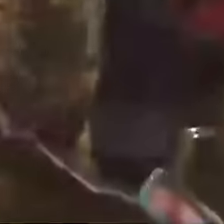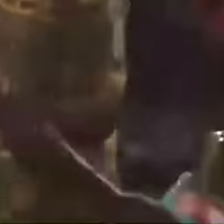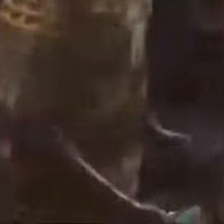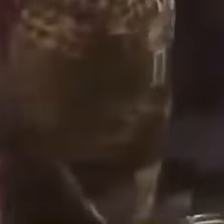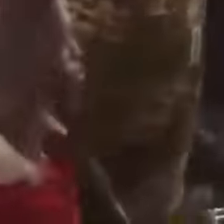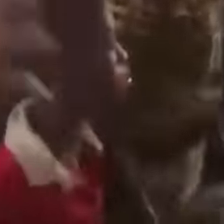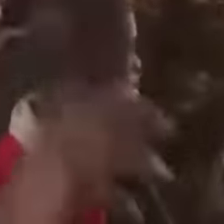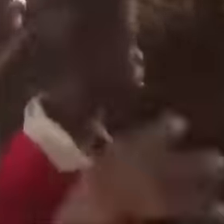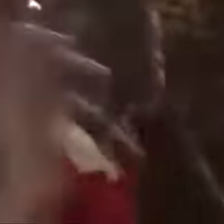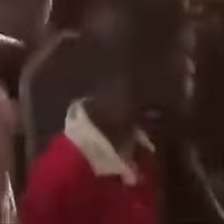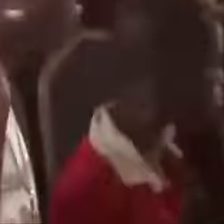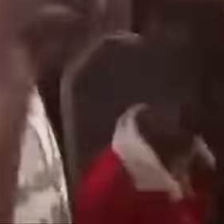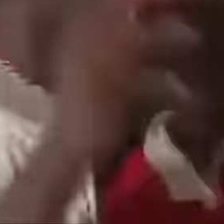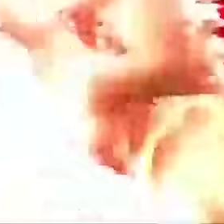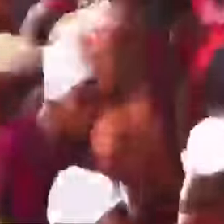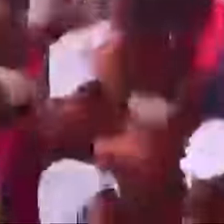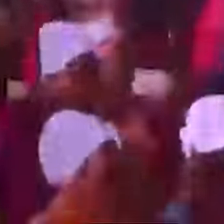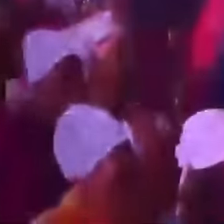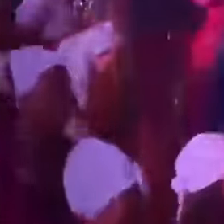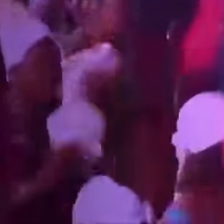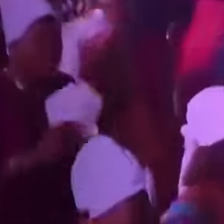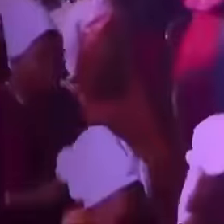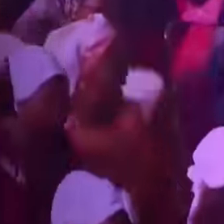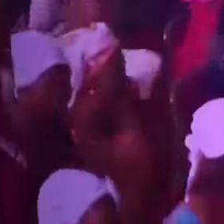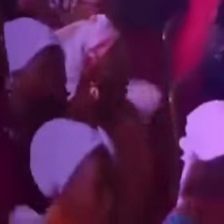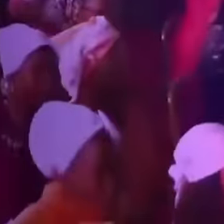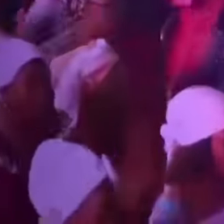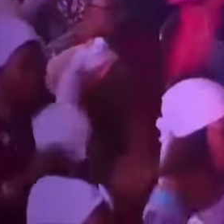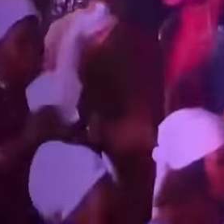meteta. Oma le wasi bedside ato shukeji la.